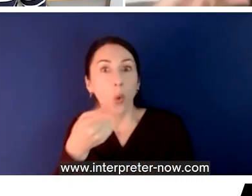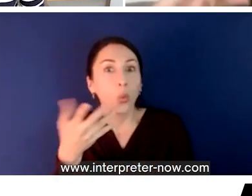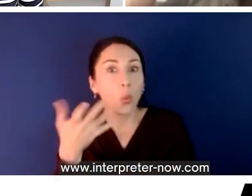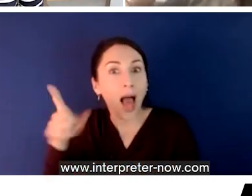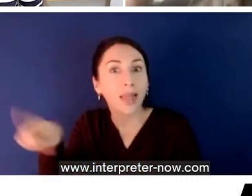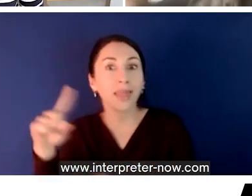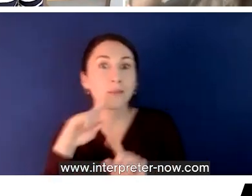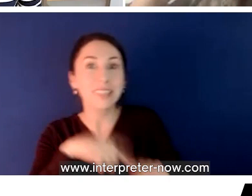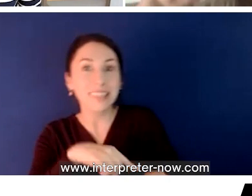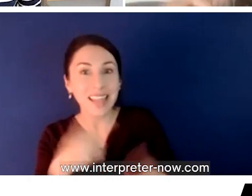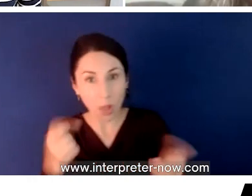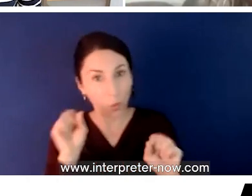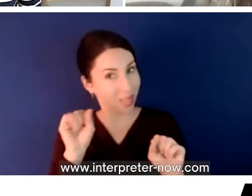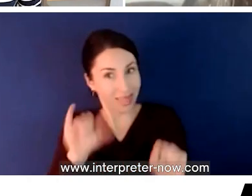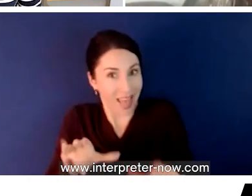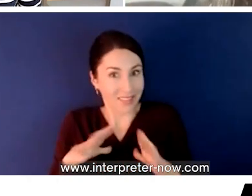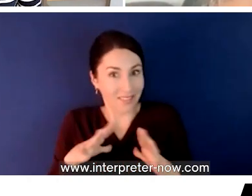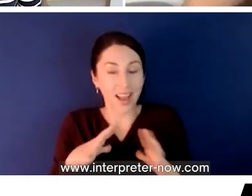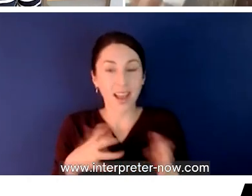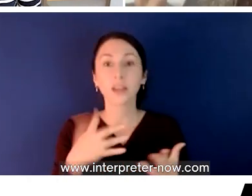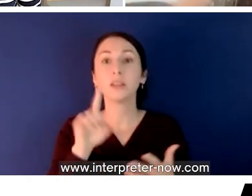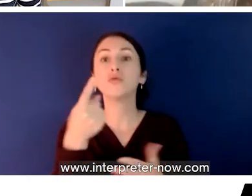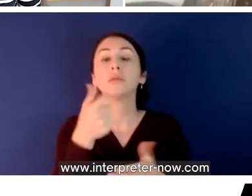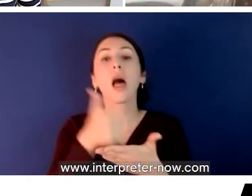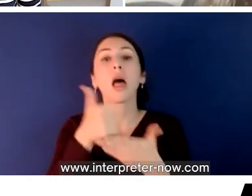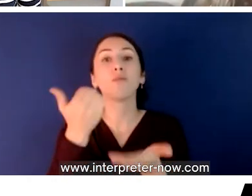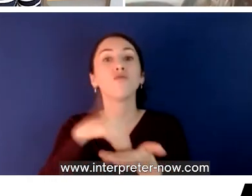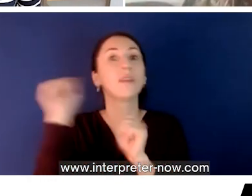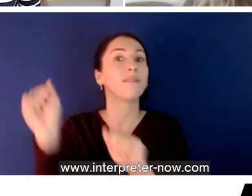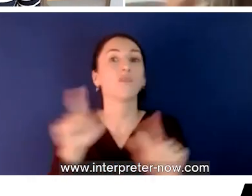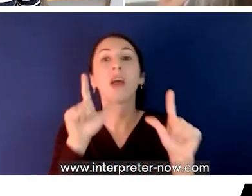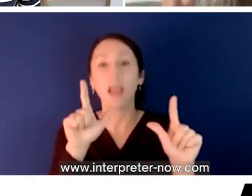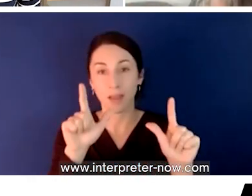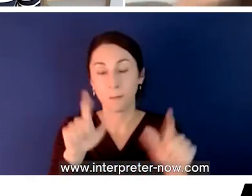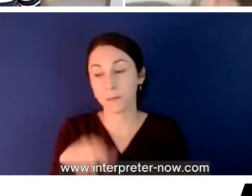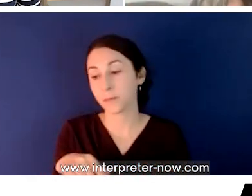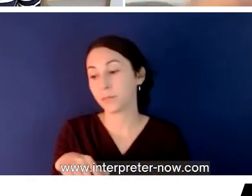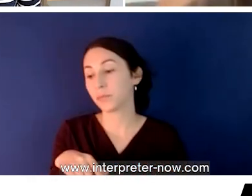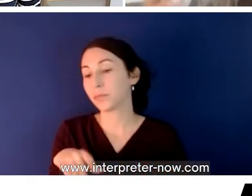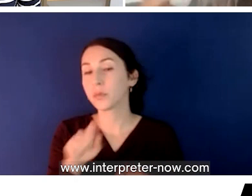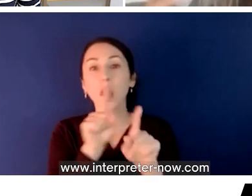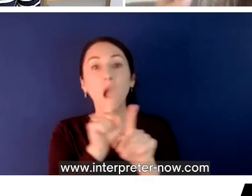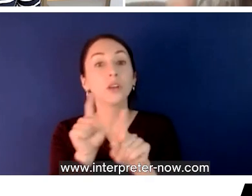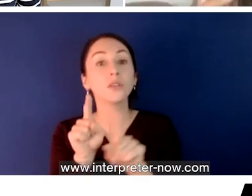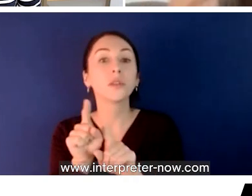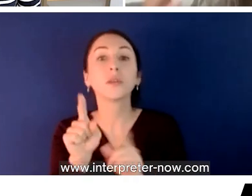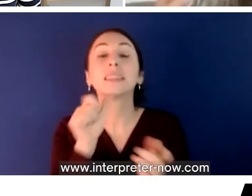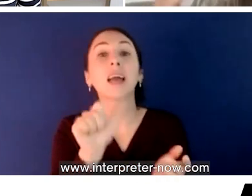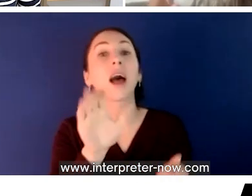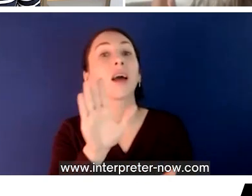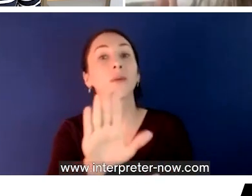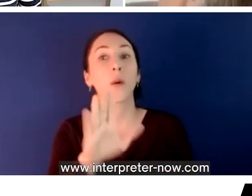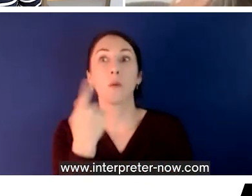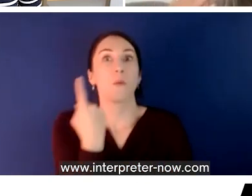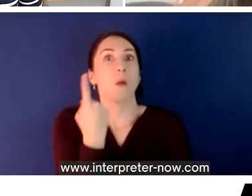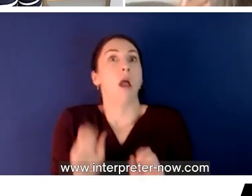And so just helping kind of reframe it. You know, we also, of course, surface the idea of like, hey, look, this is not your one and only opportunity to do